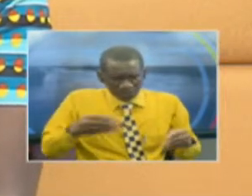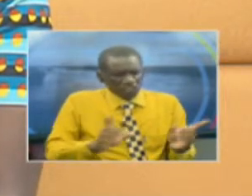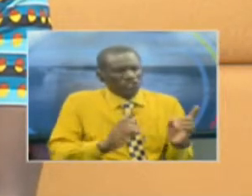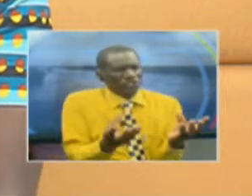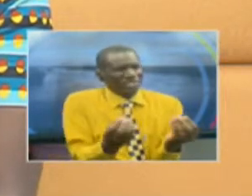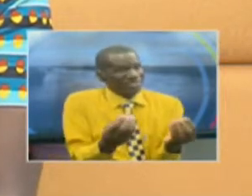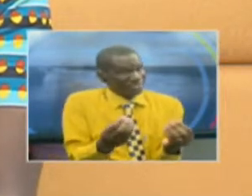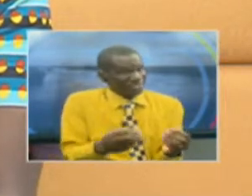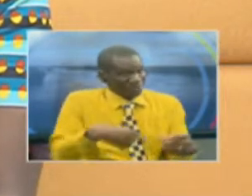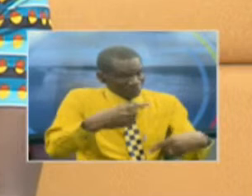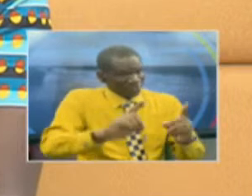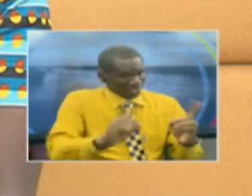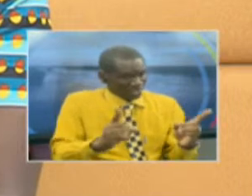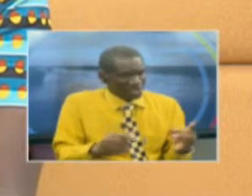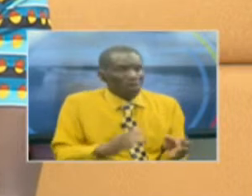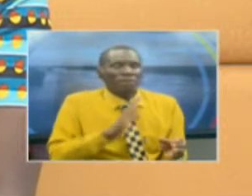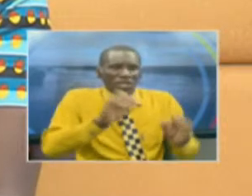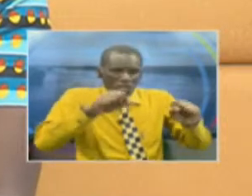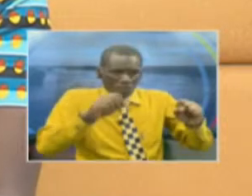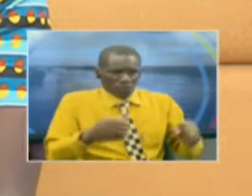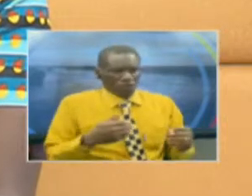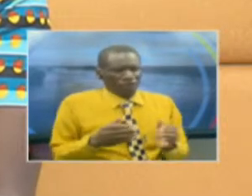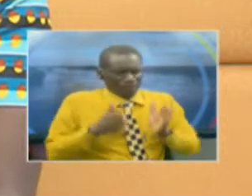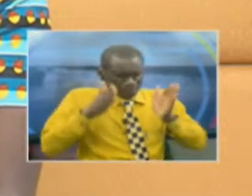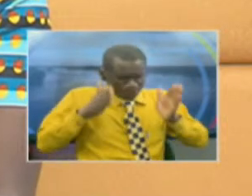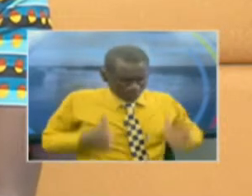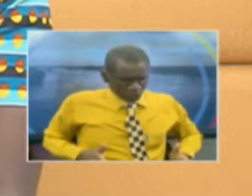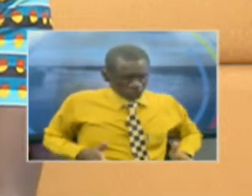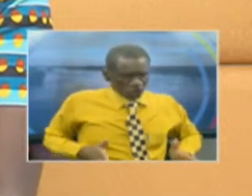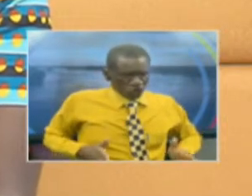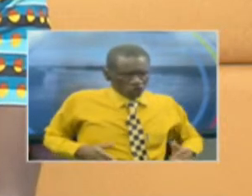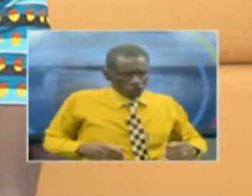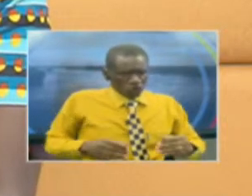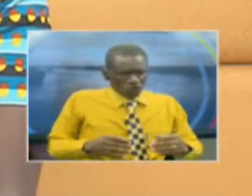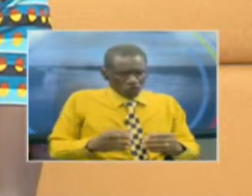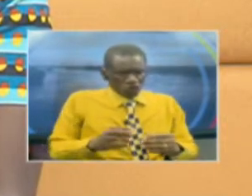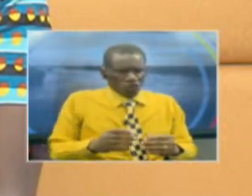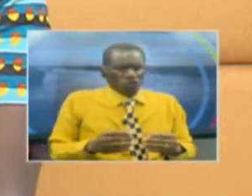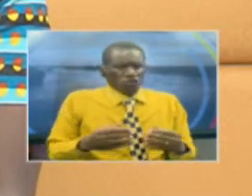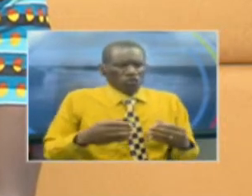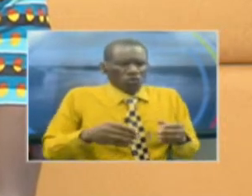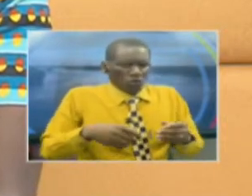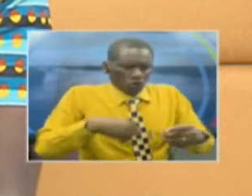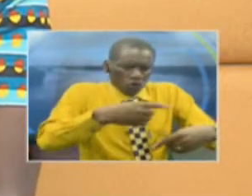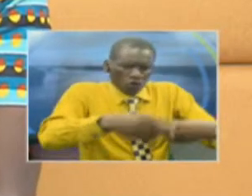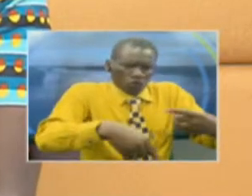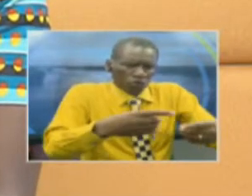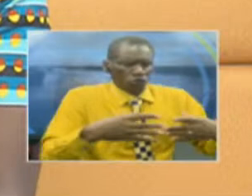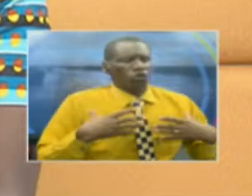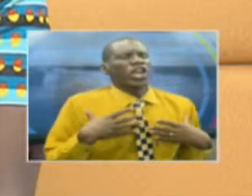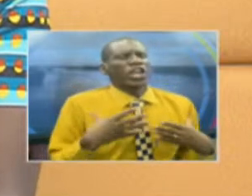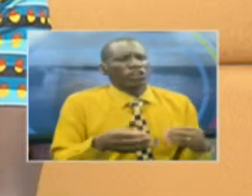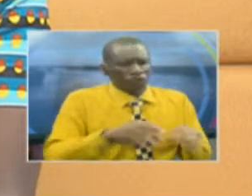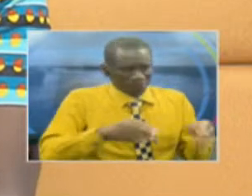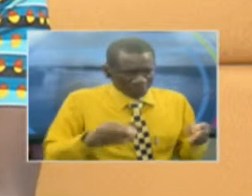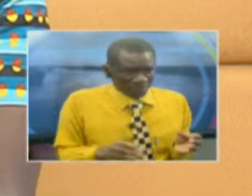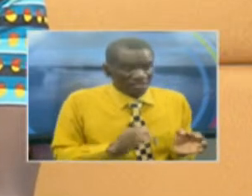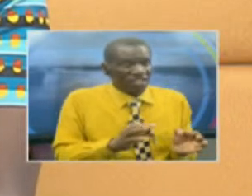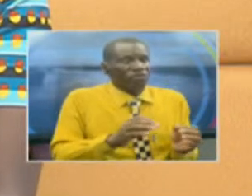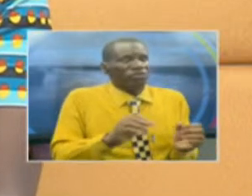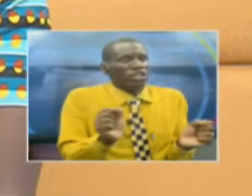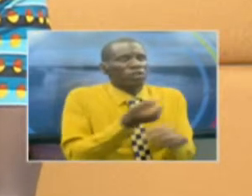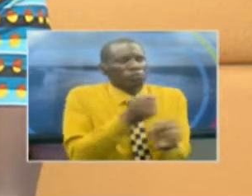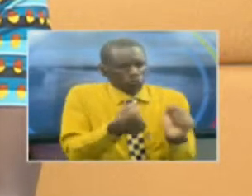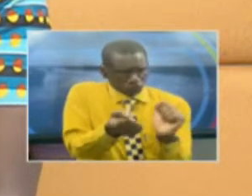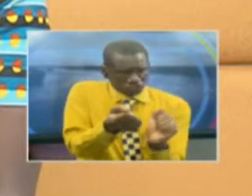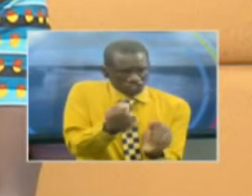process. So being able to take a personal journey to heal from the disability, because if you can't change, then you have